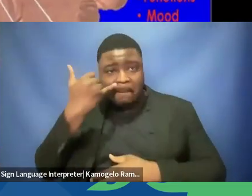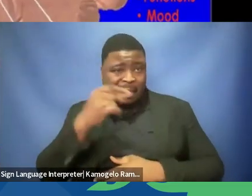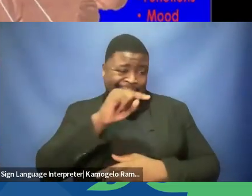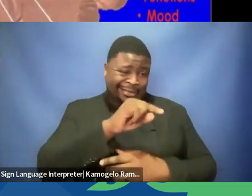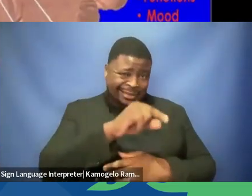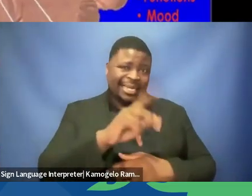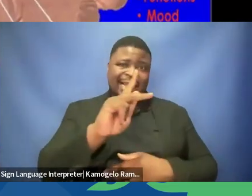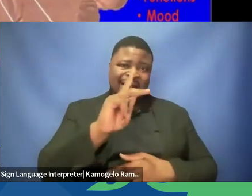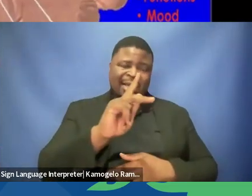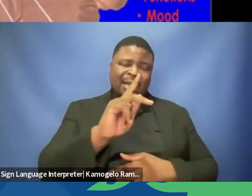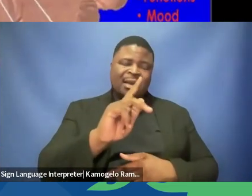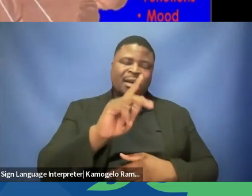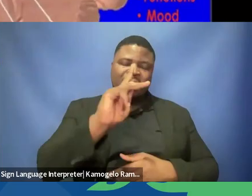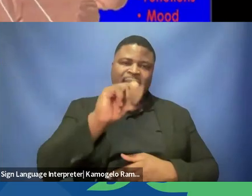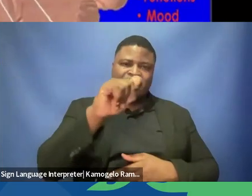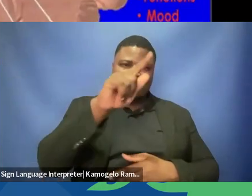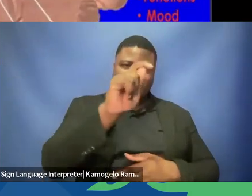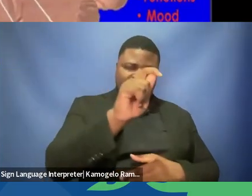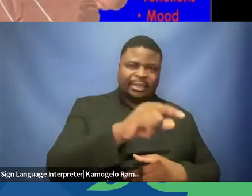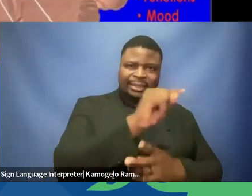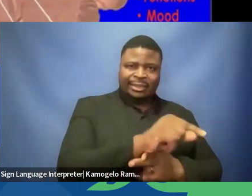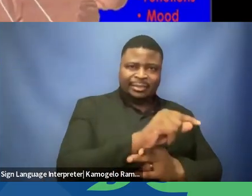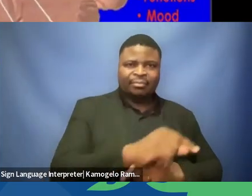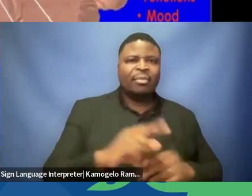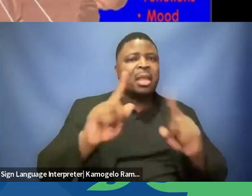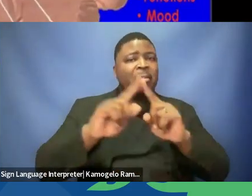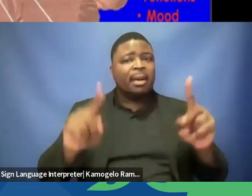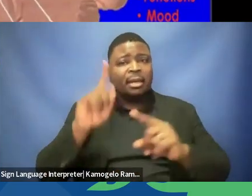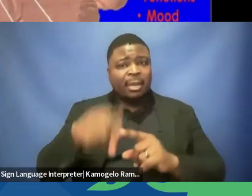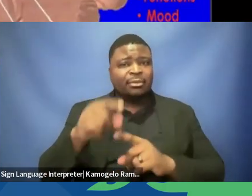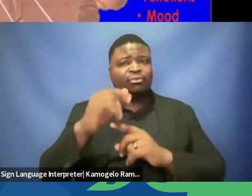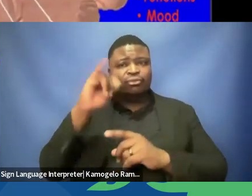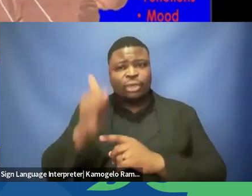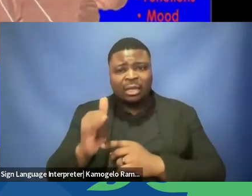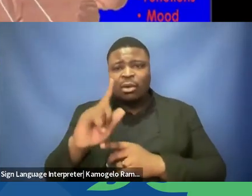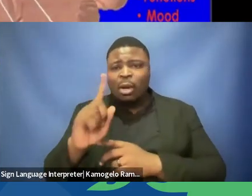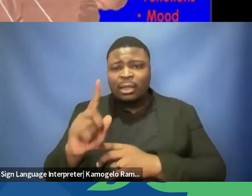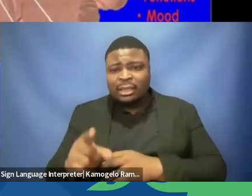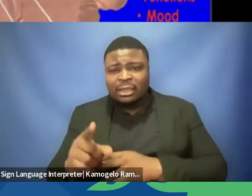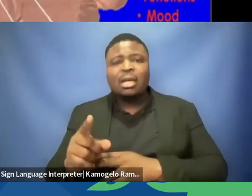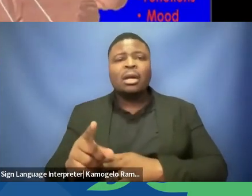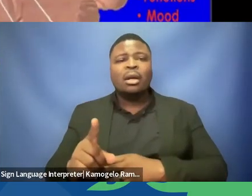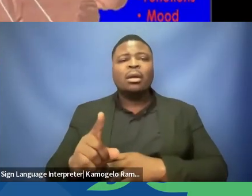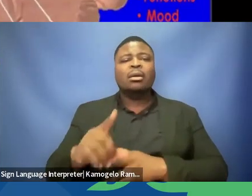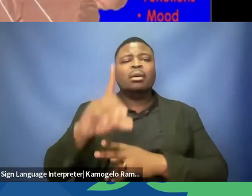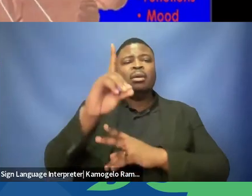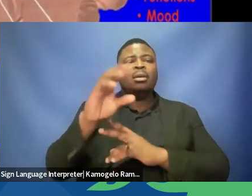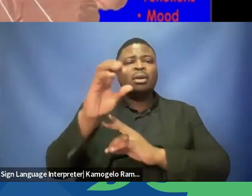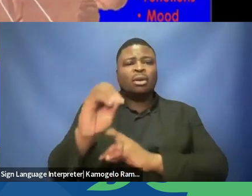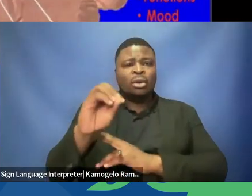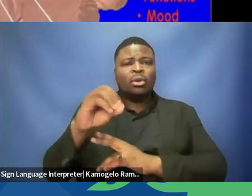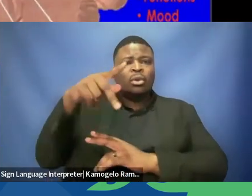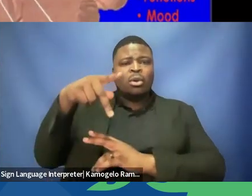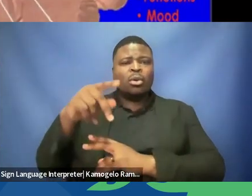about the levels of dopamine increasing, we need to understand what dopamine does to us when it is increased or when it is reduced. On